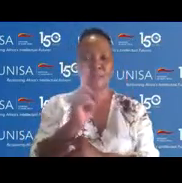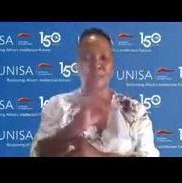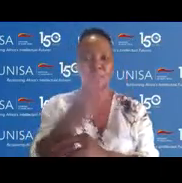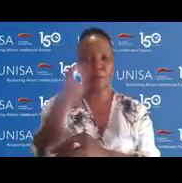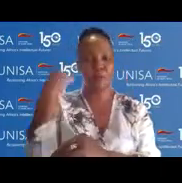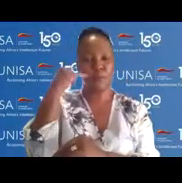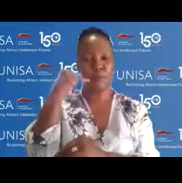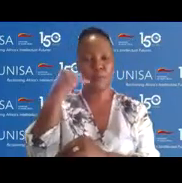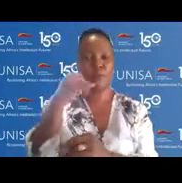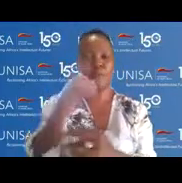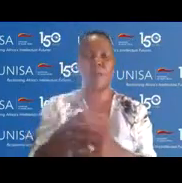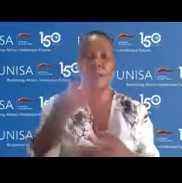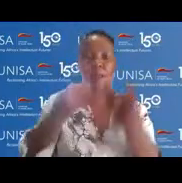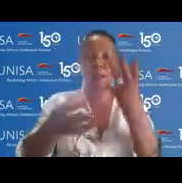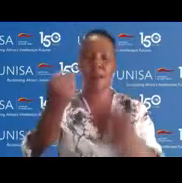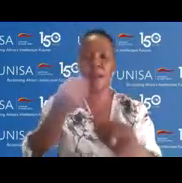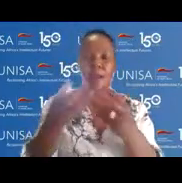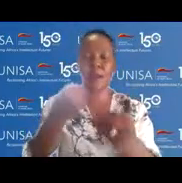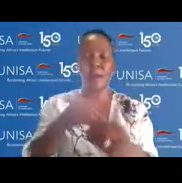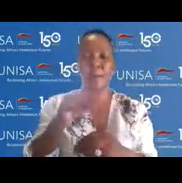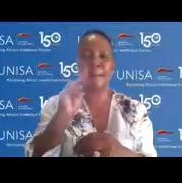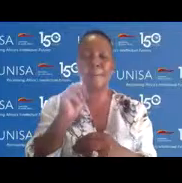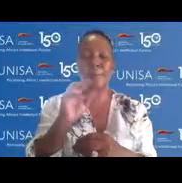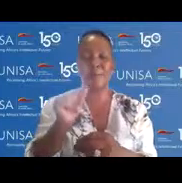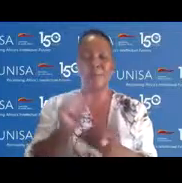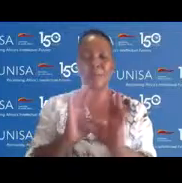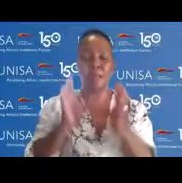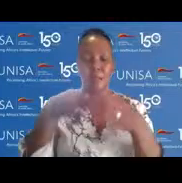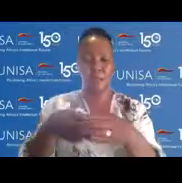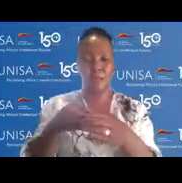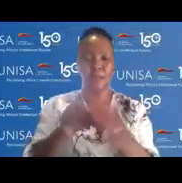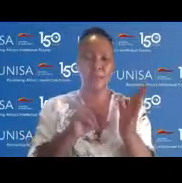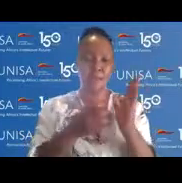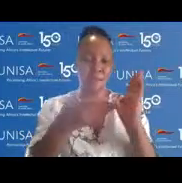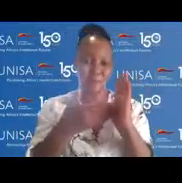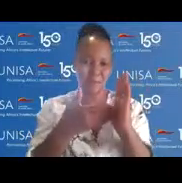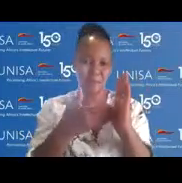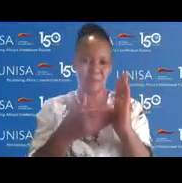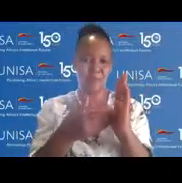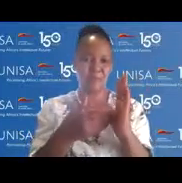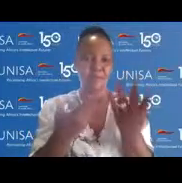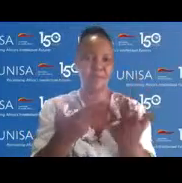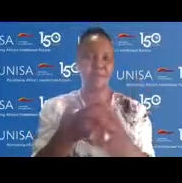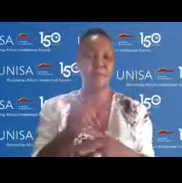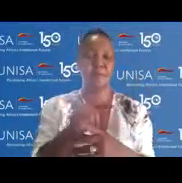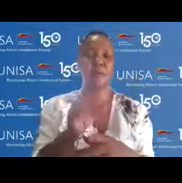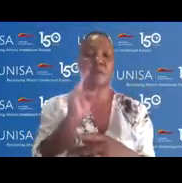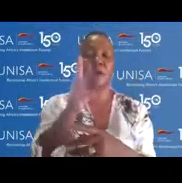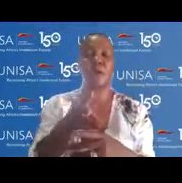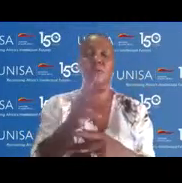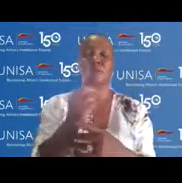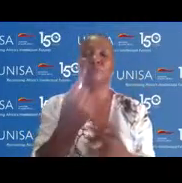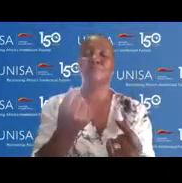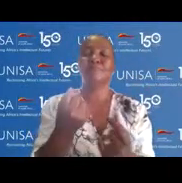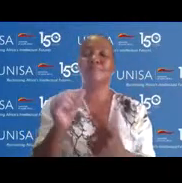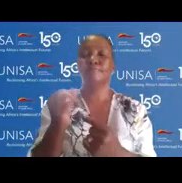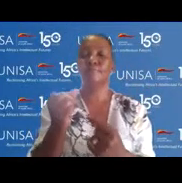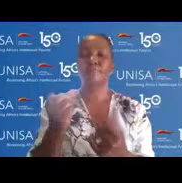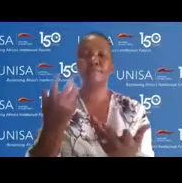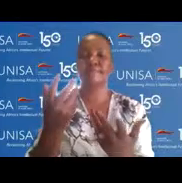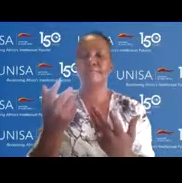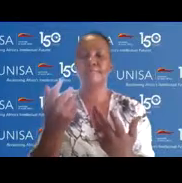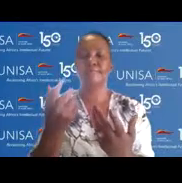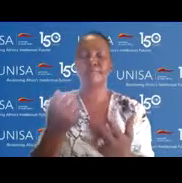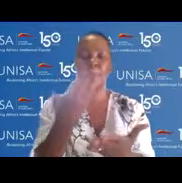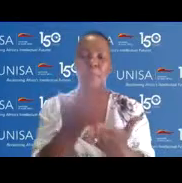M-Learning Masterclass. So if you click on this one, you will actually be able to